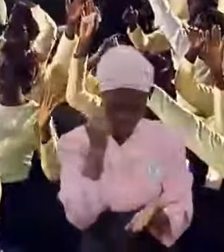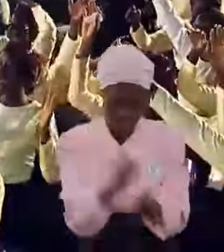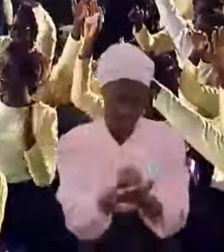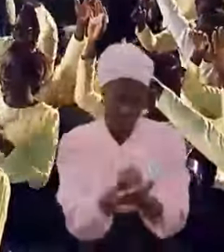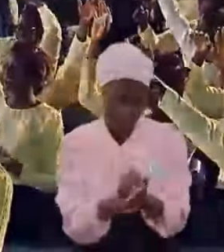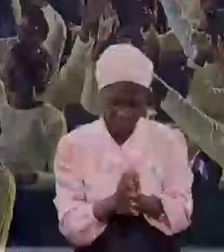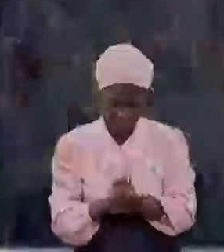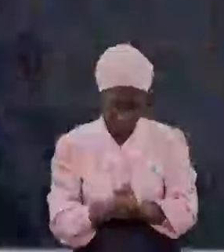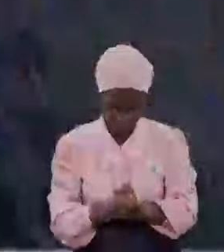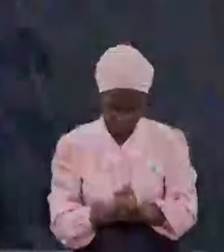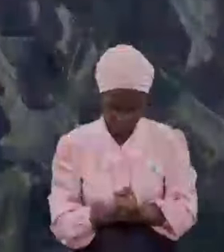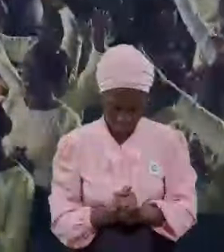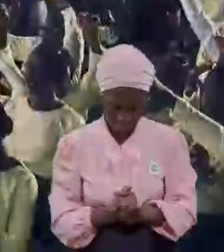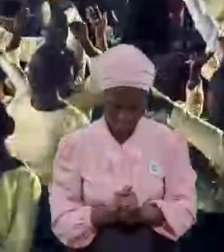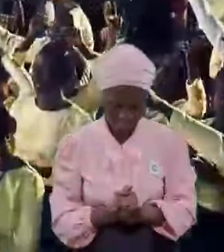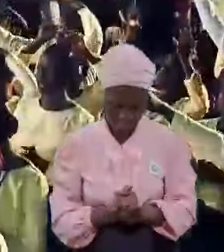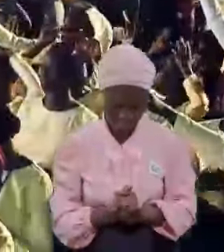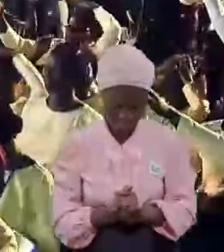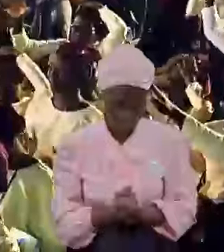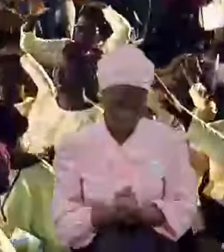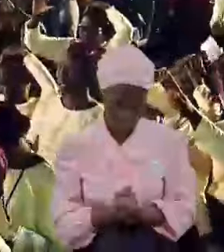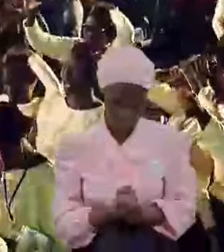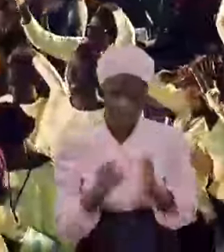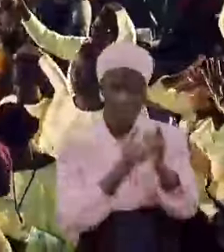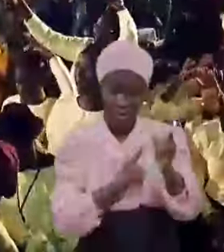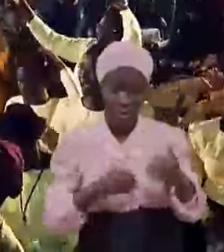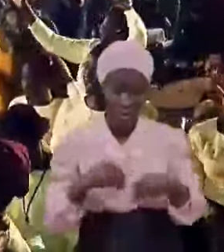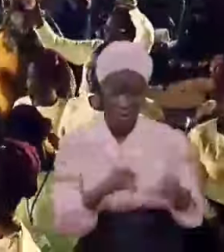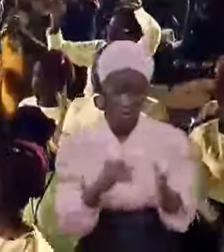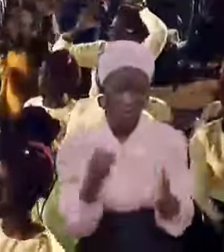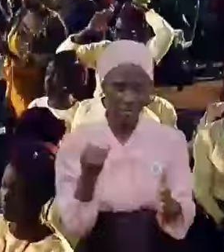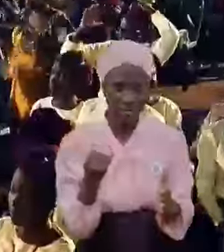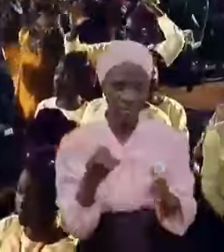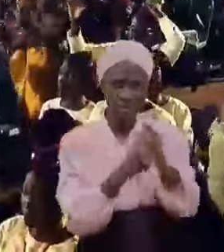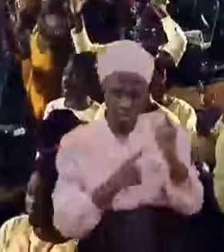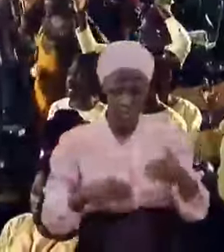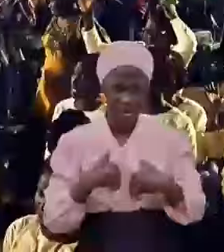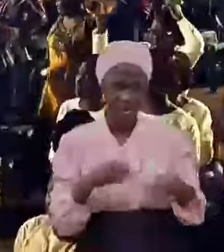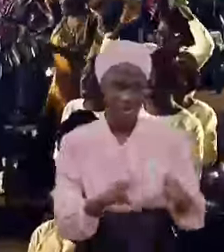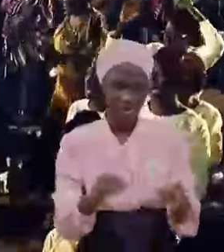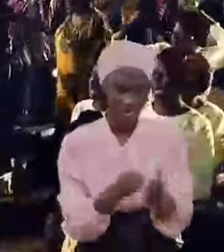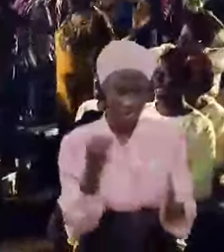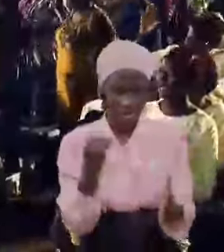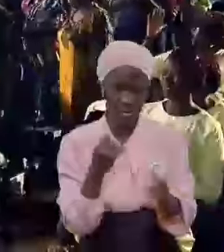The Lord has done it. The Lord has done it. The Lord has done it.